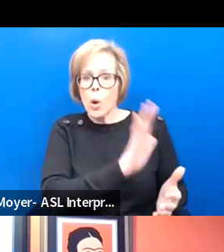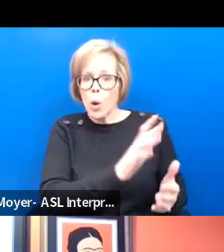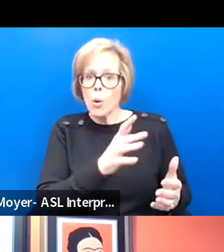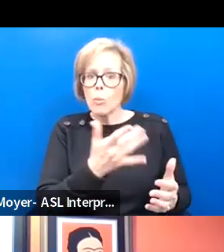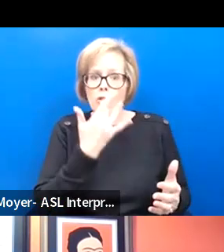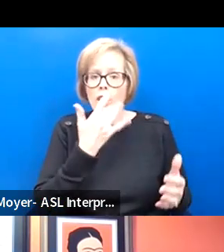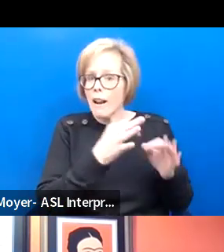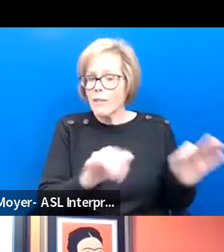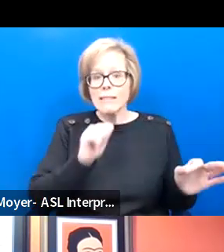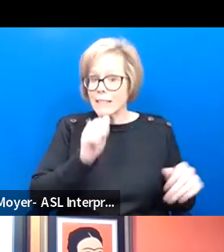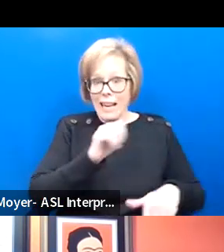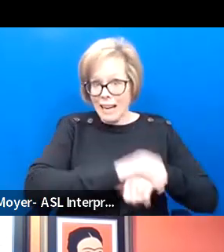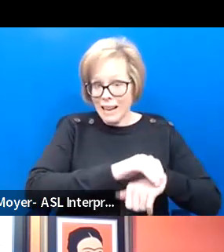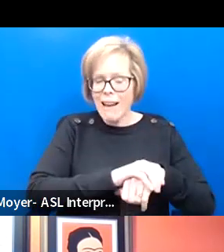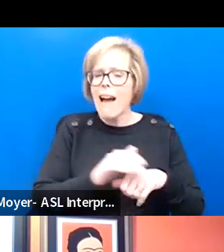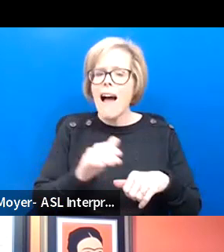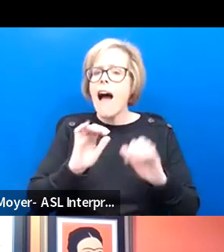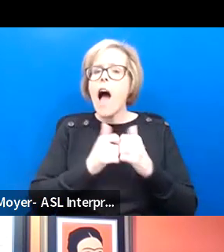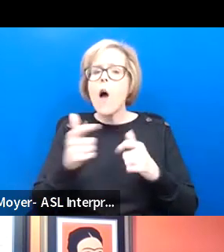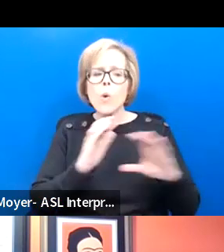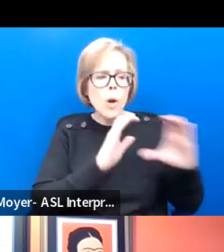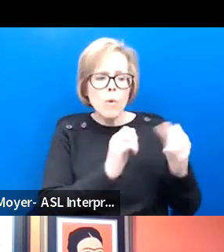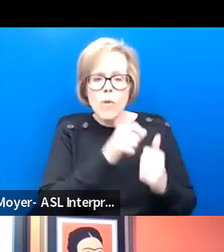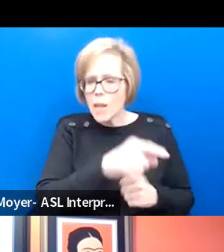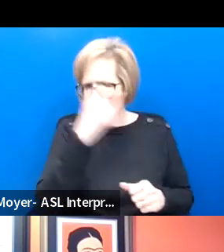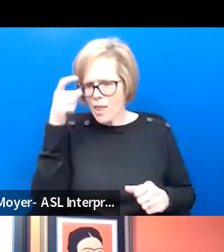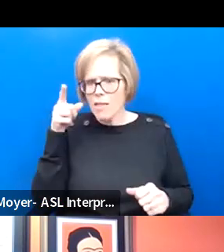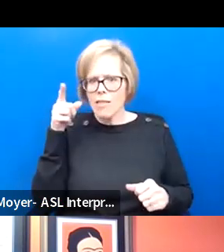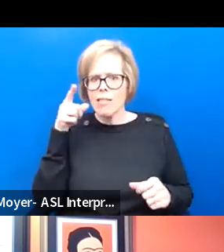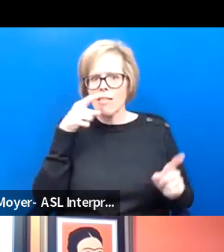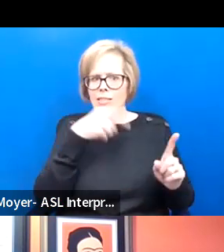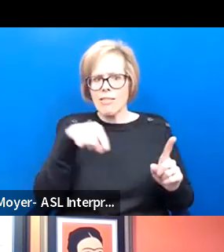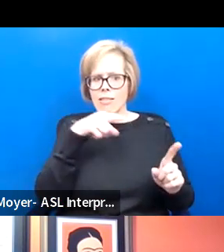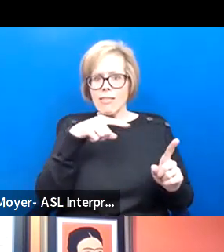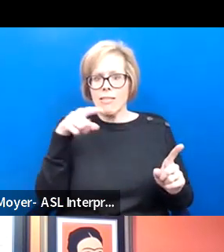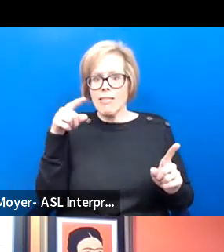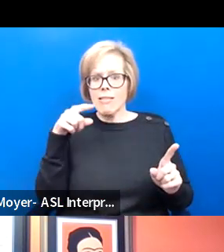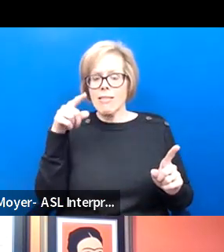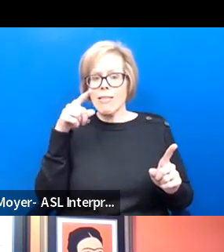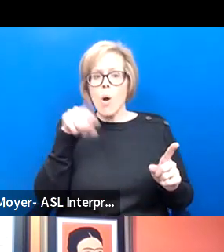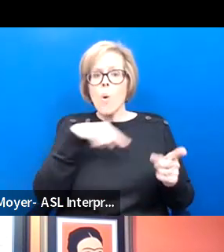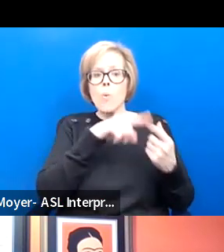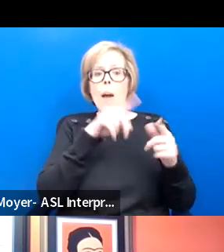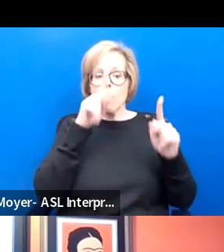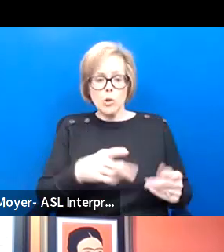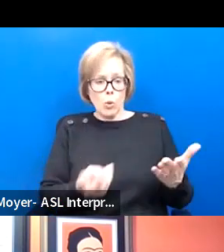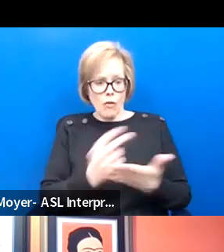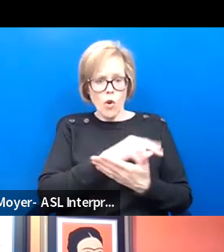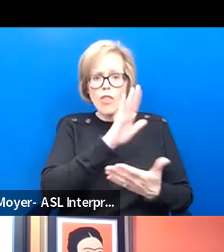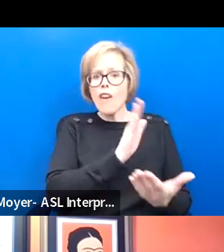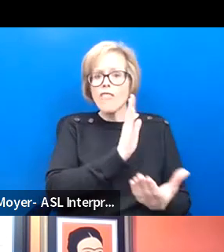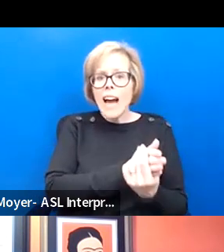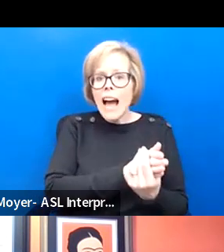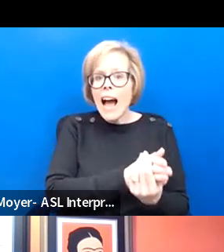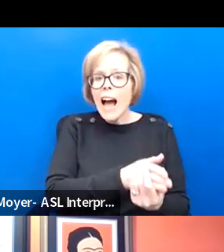not English. And how did you communicate with them? Because they're not going to know that Dr. Tucker was credentialed when they're reviewing the patient's folder